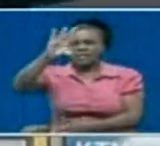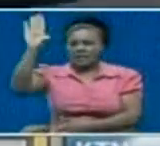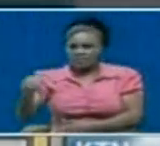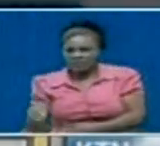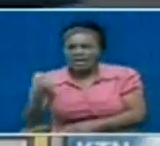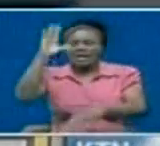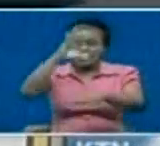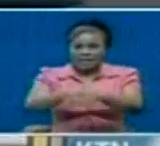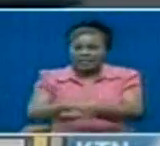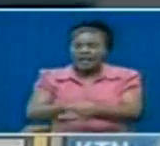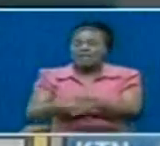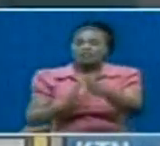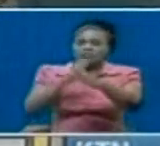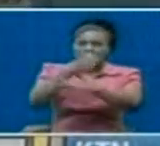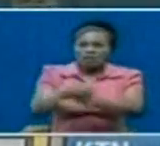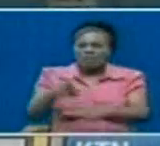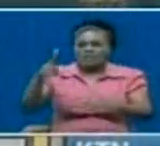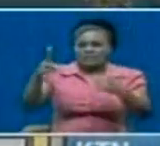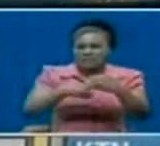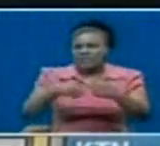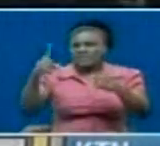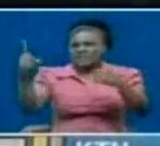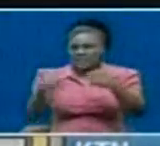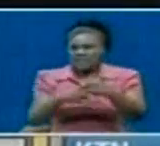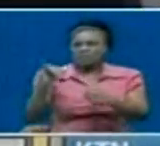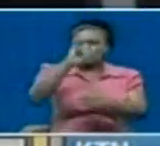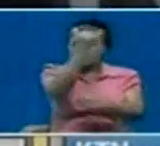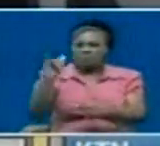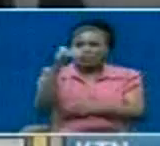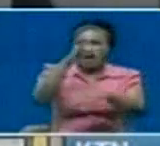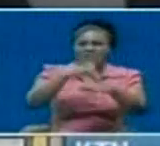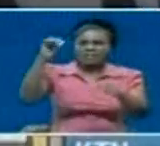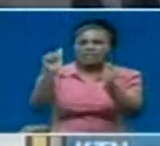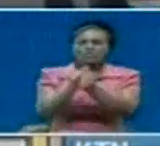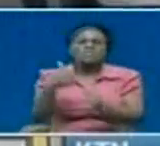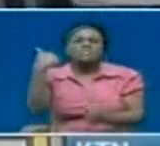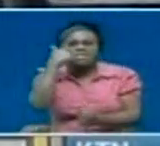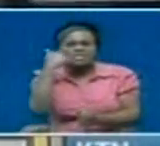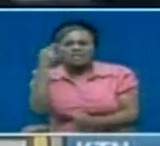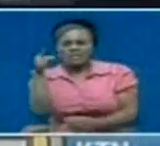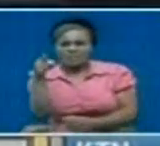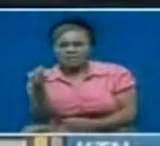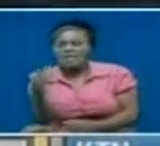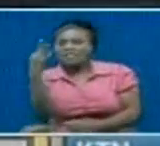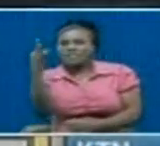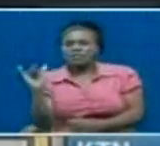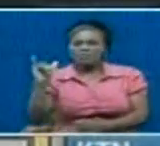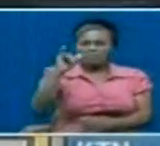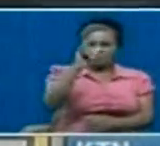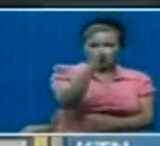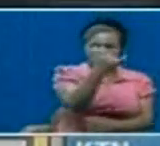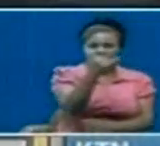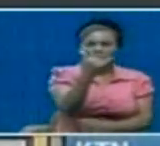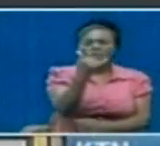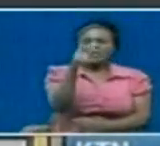more than 76 flights from the West African countries affected by the Ebola virus weekly, with three airlines largely capitalizing